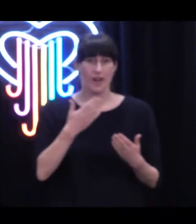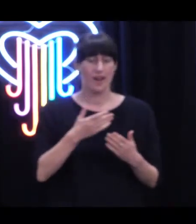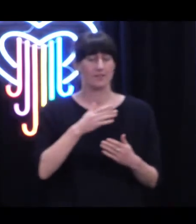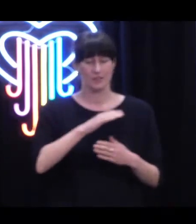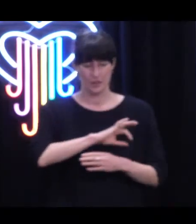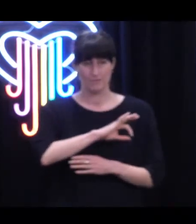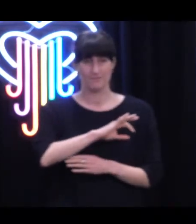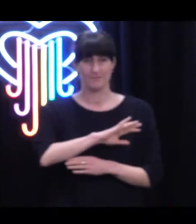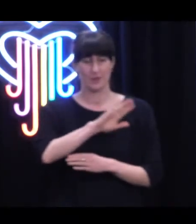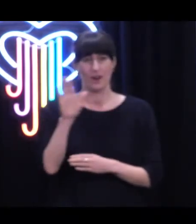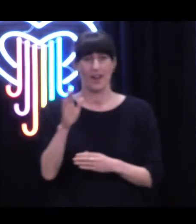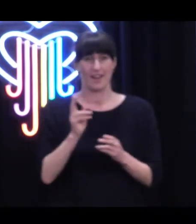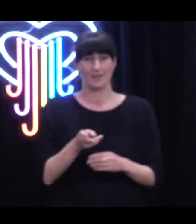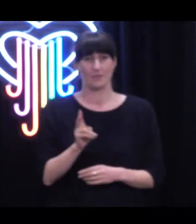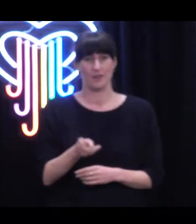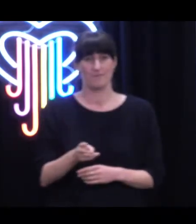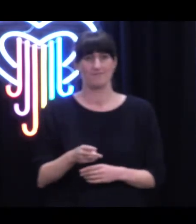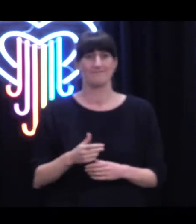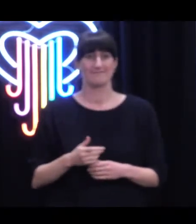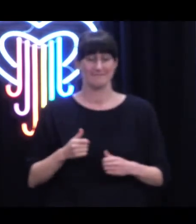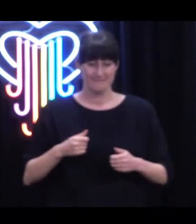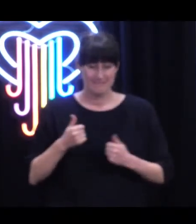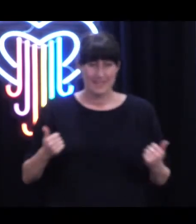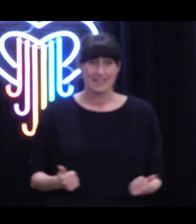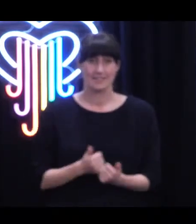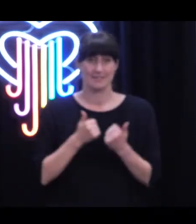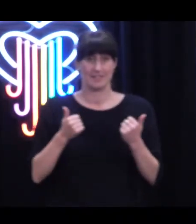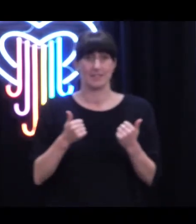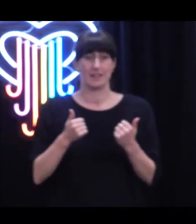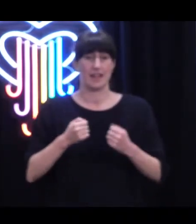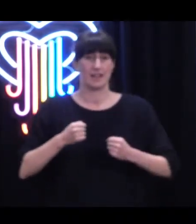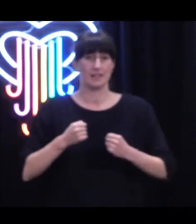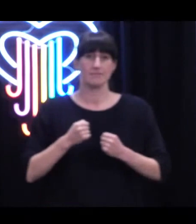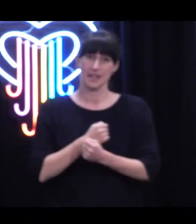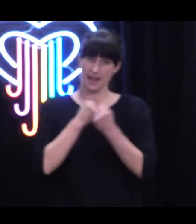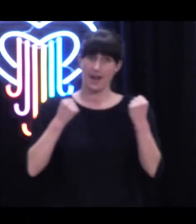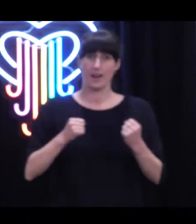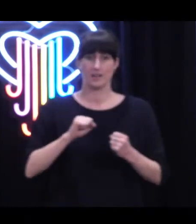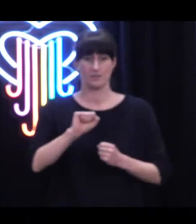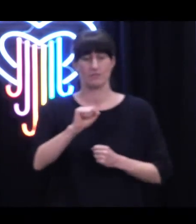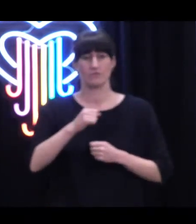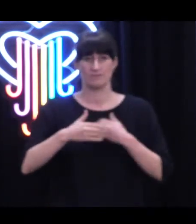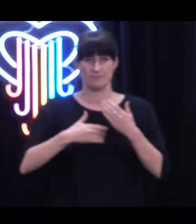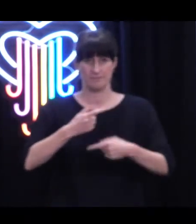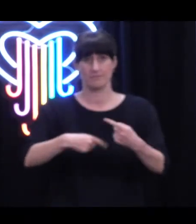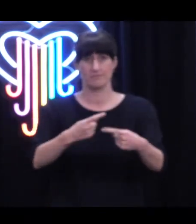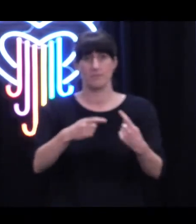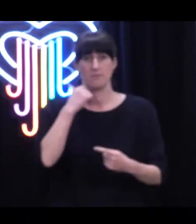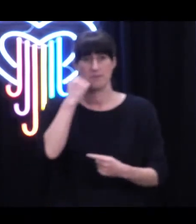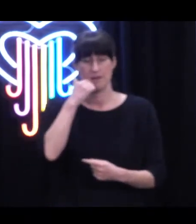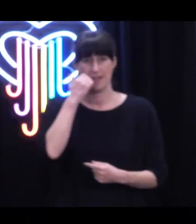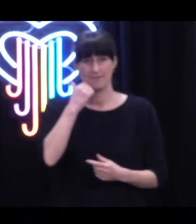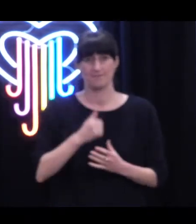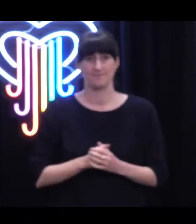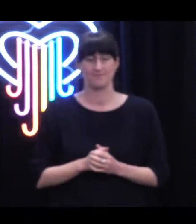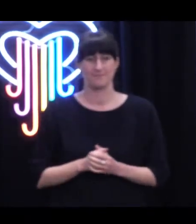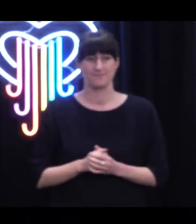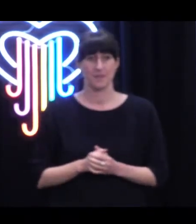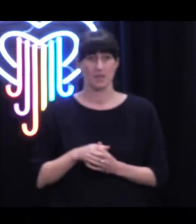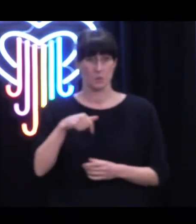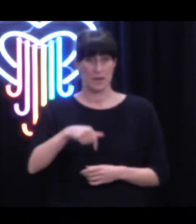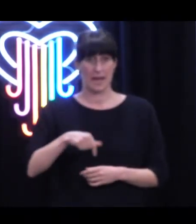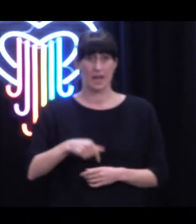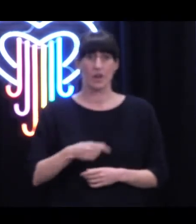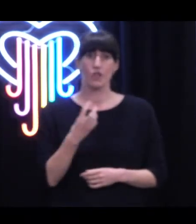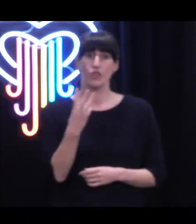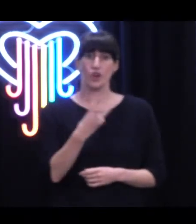reo Māori, i ngā wā katoa. So there are 13 new cases of COVID-19 in the community to report today.